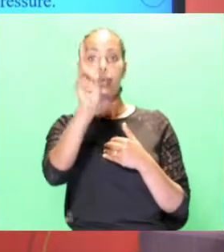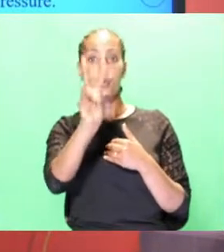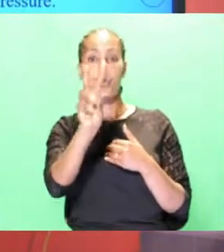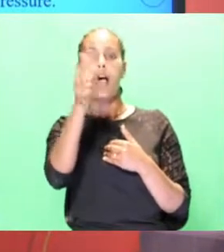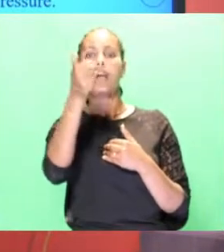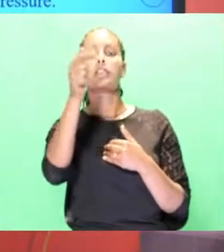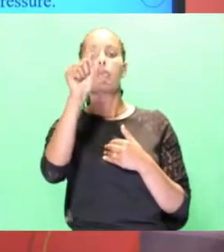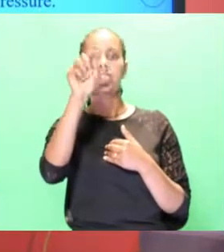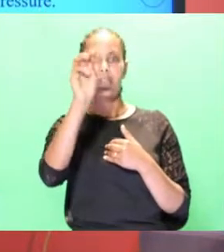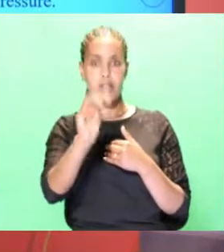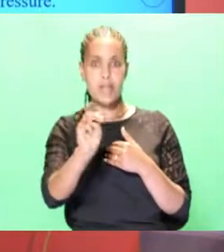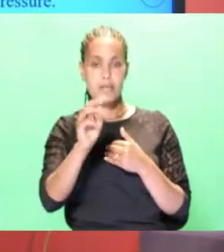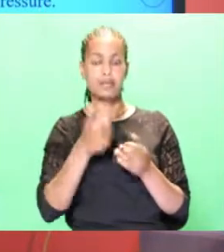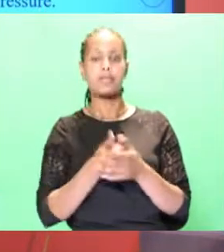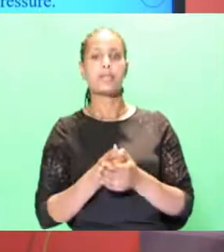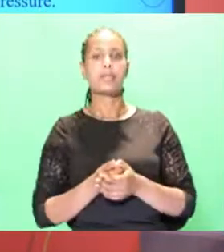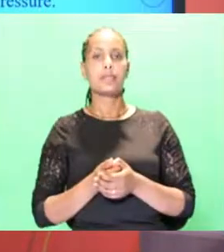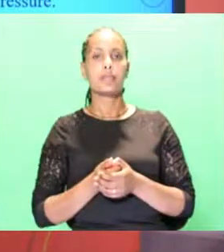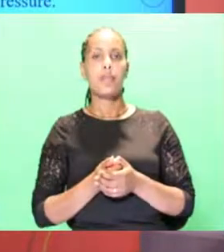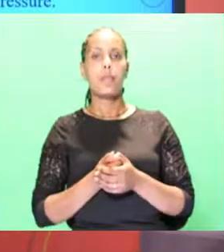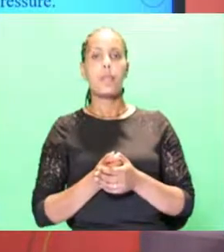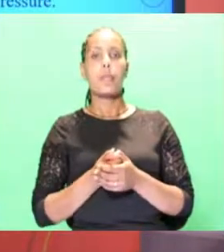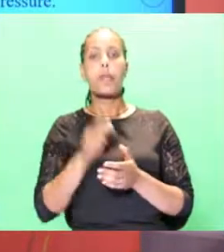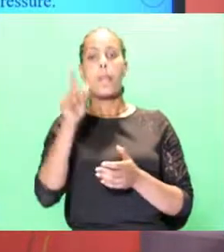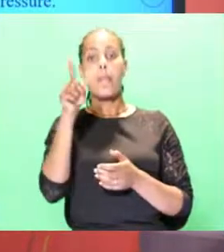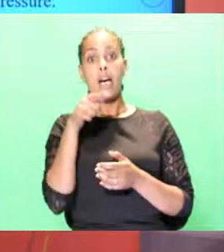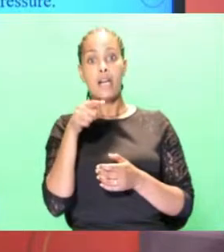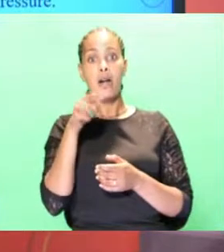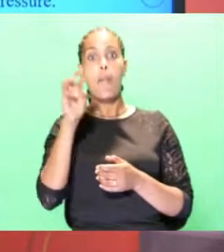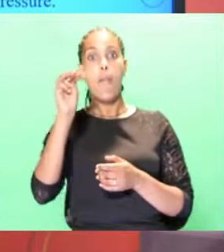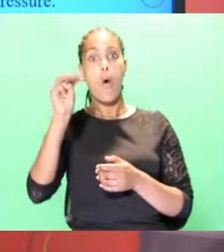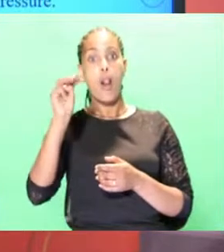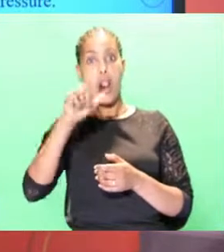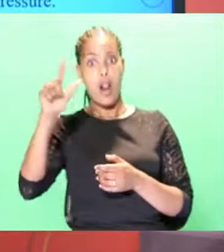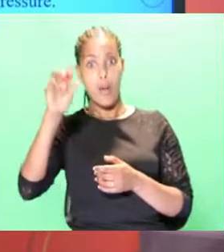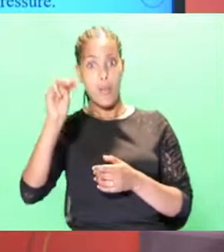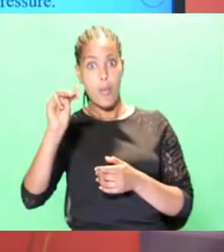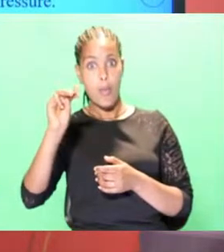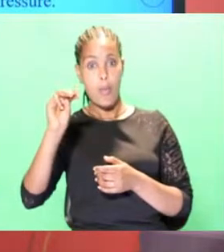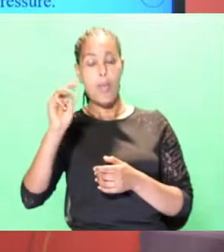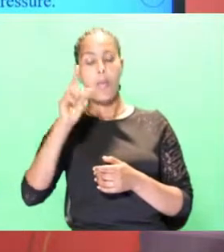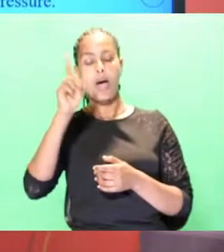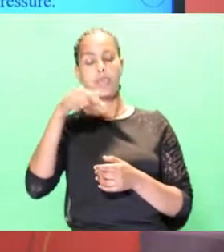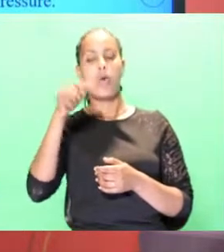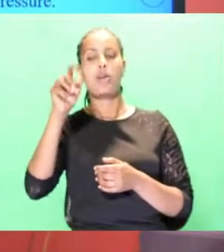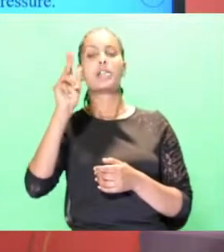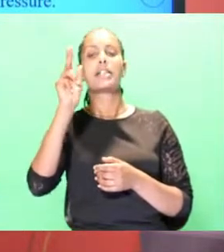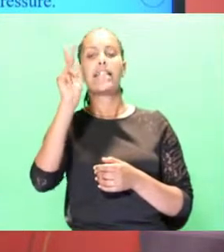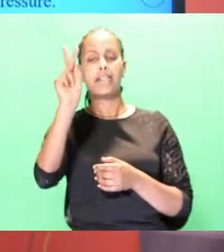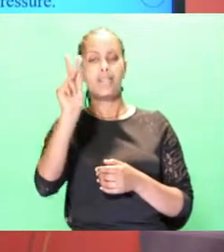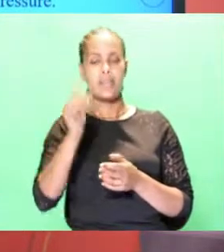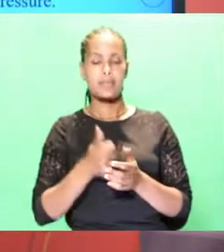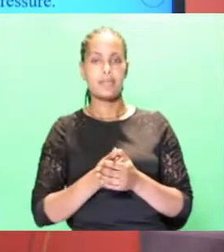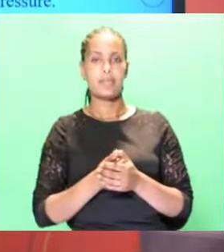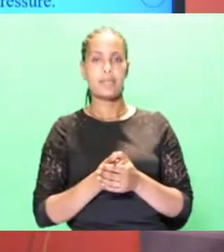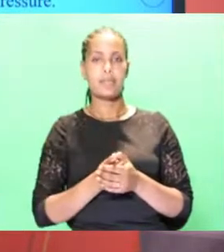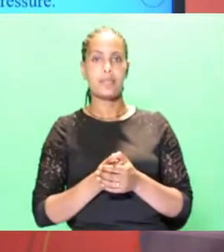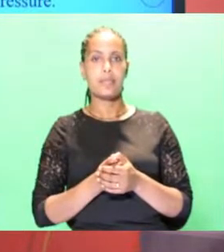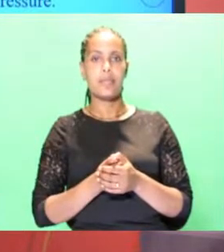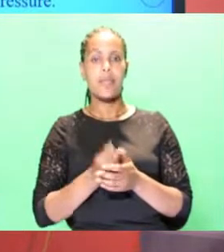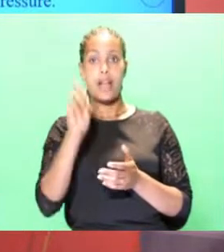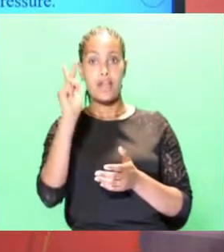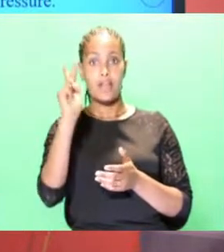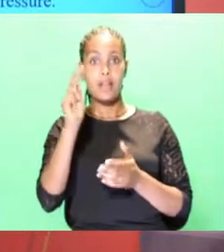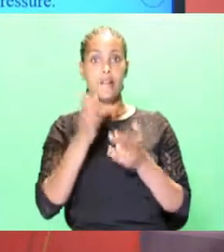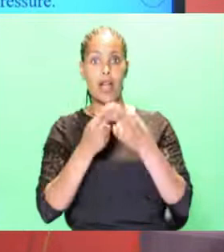0.082 atmosphere per mole atmosphere liter per mole Kelvin. Mole times